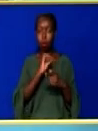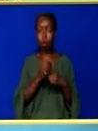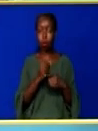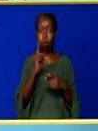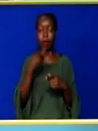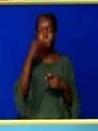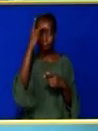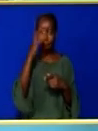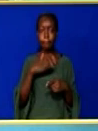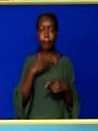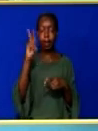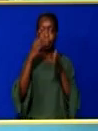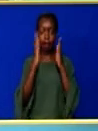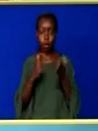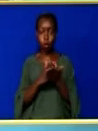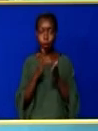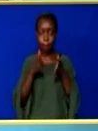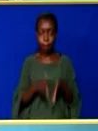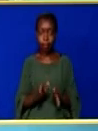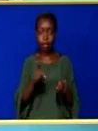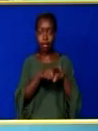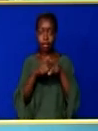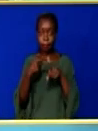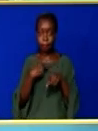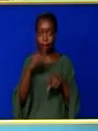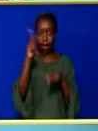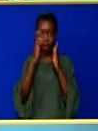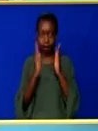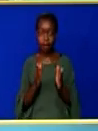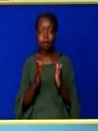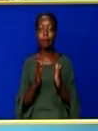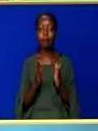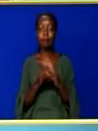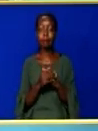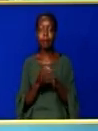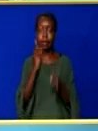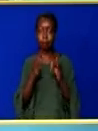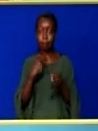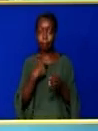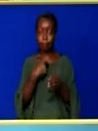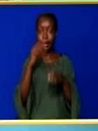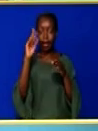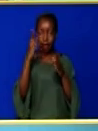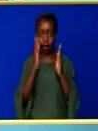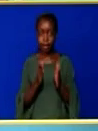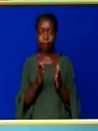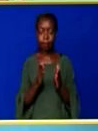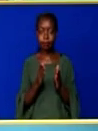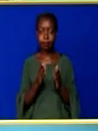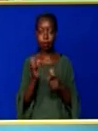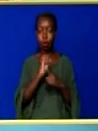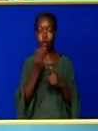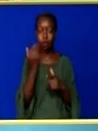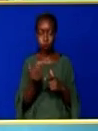Kenyan citizen by birth, automatically I also qualify to be a Kenyan citizen. If I'm a Kenyan citizen or a